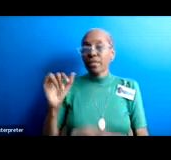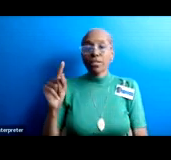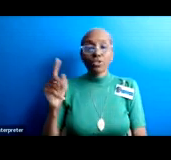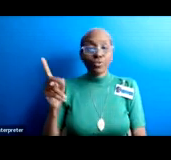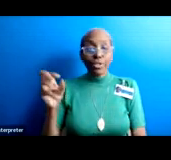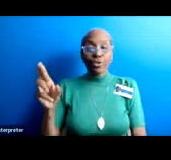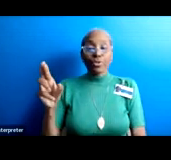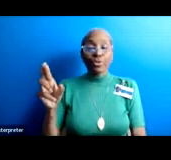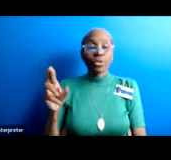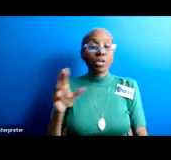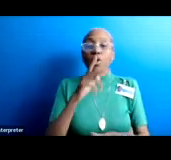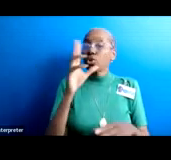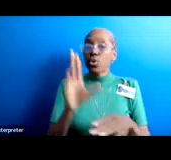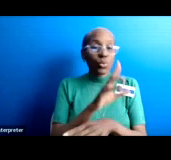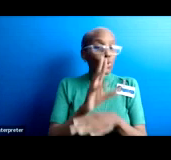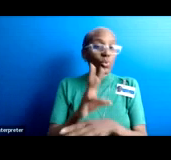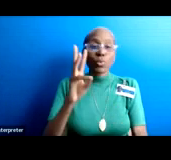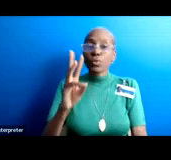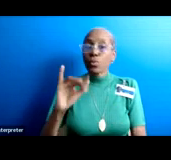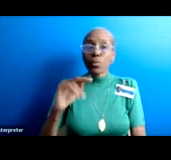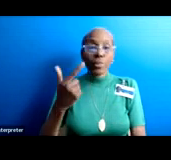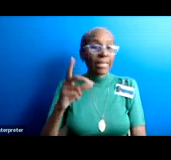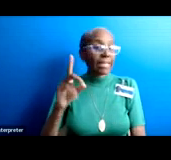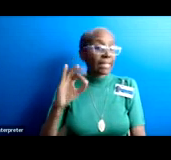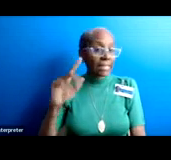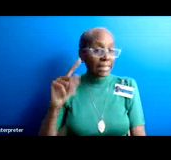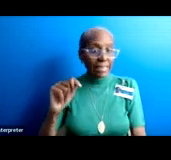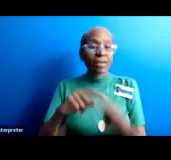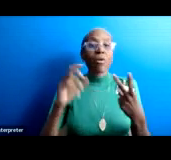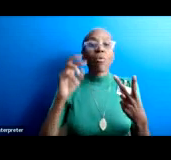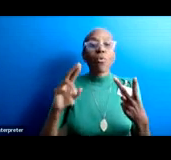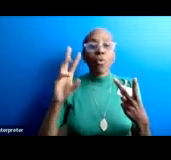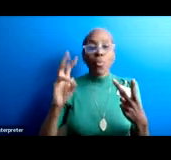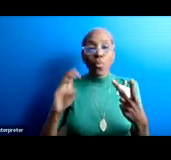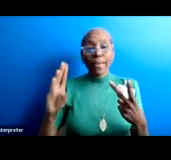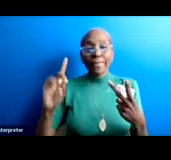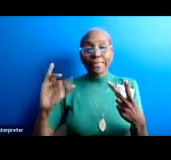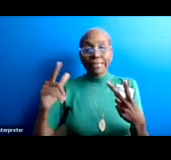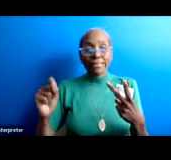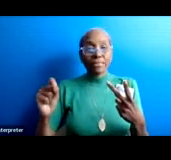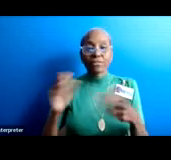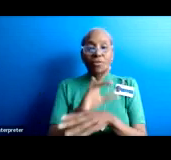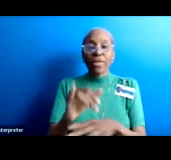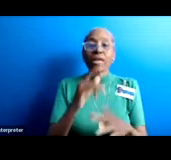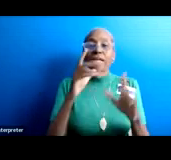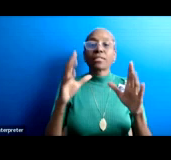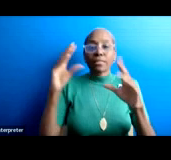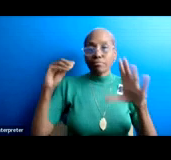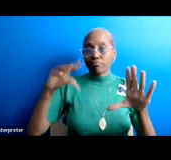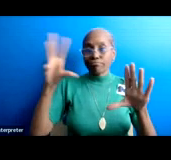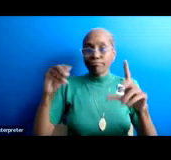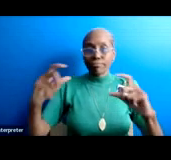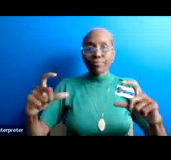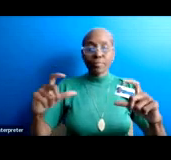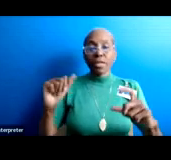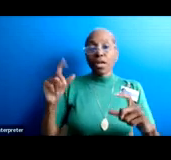using wingdings or webdings to represent bullets in design software. So I have a screenshot here for you. This is what it looks like in